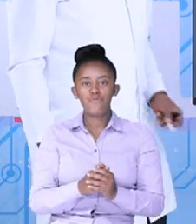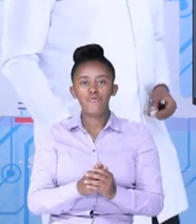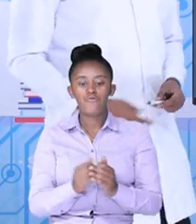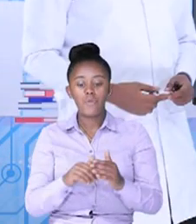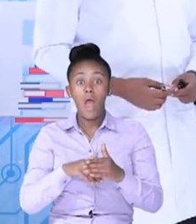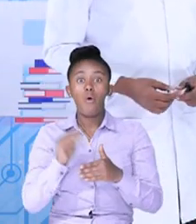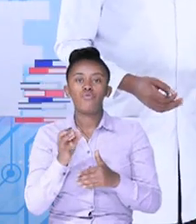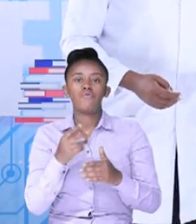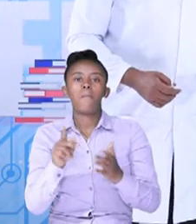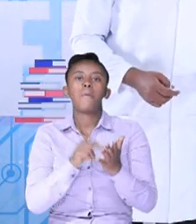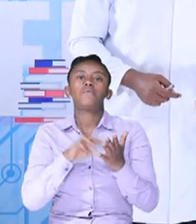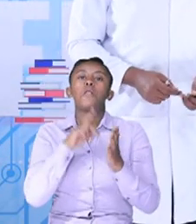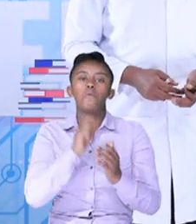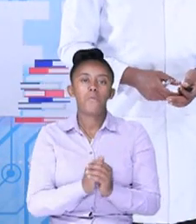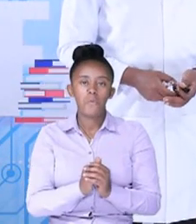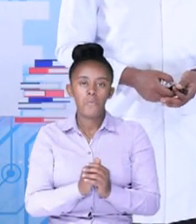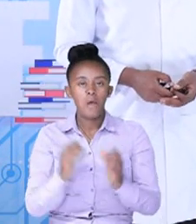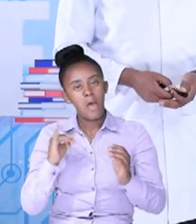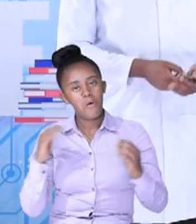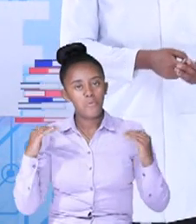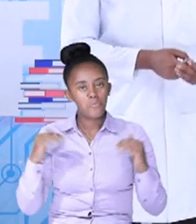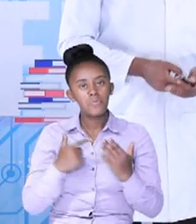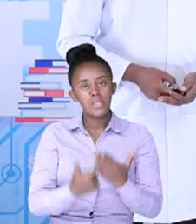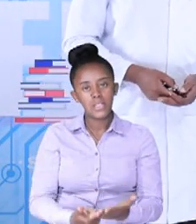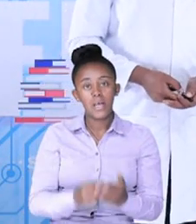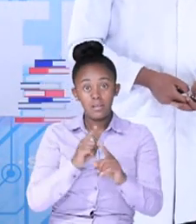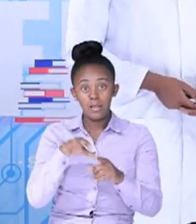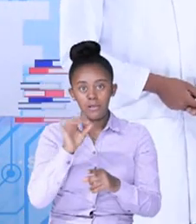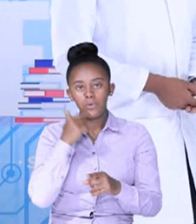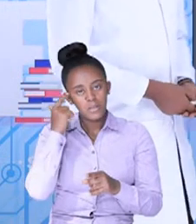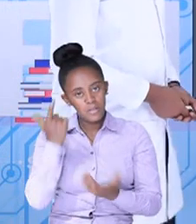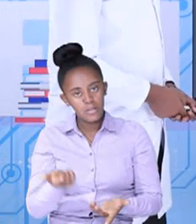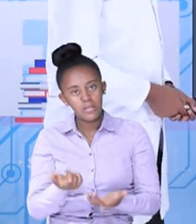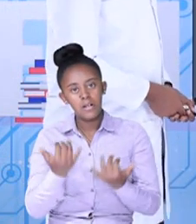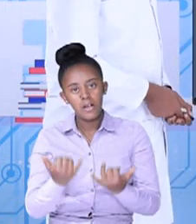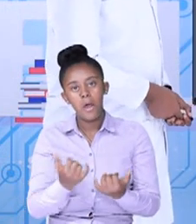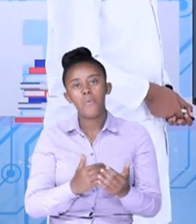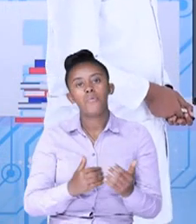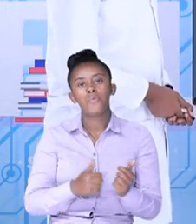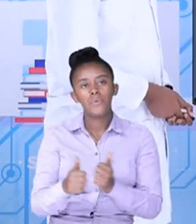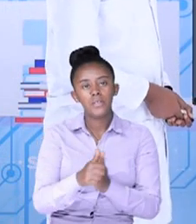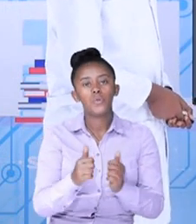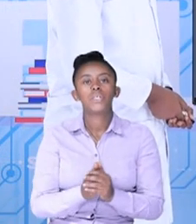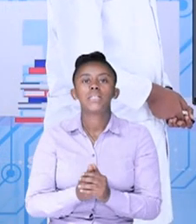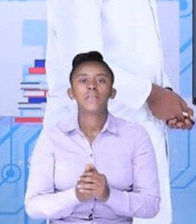page. So I hope you have found this answer. Now let's proceed.